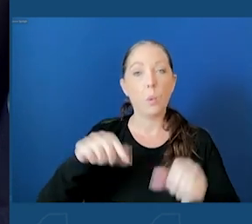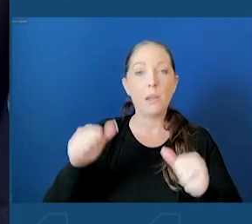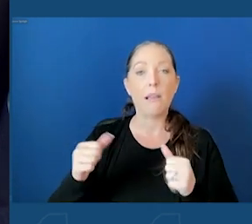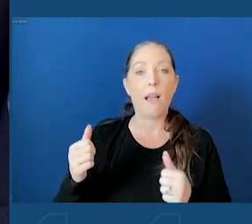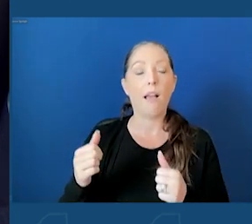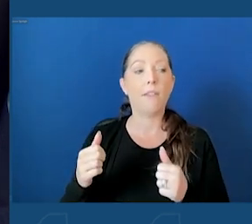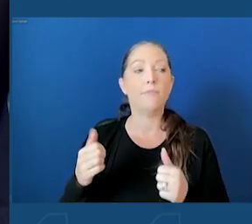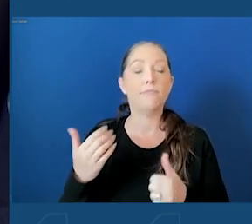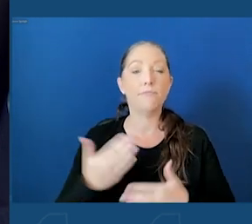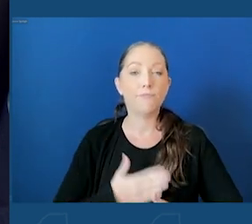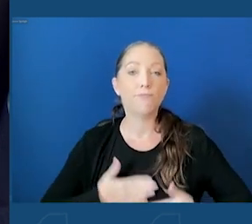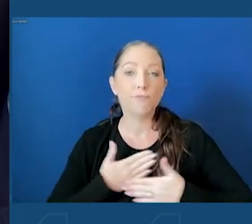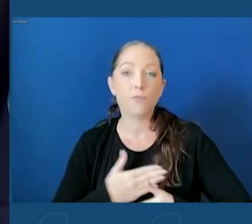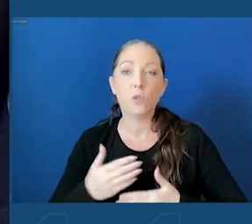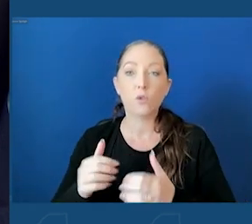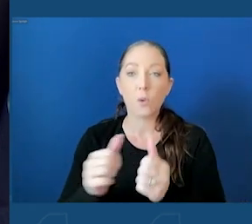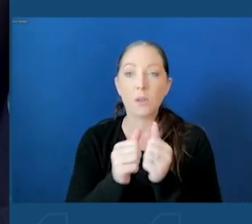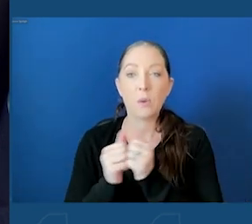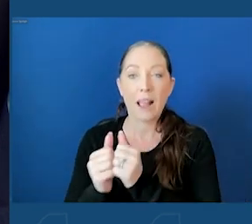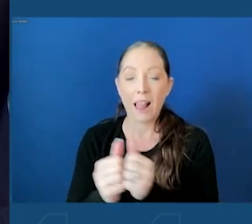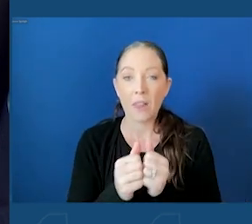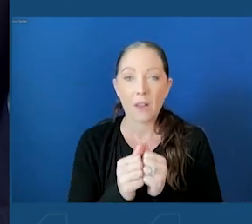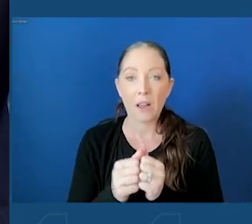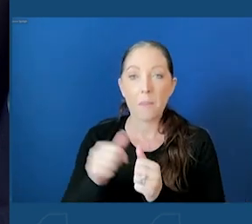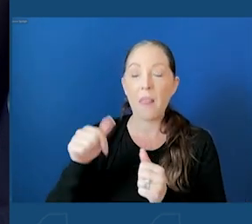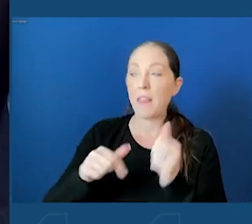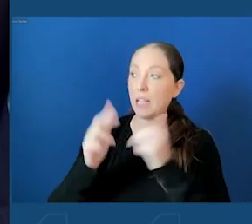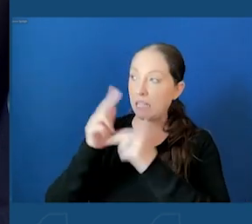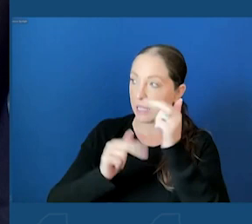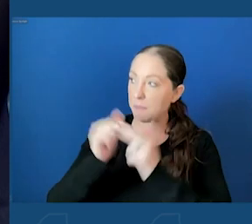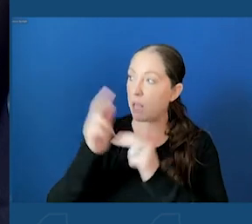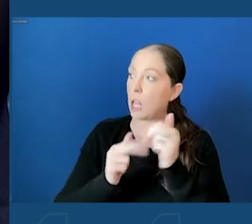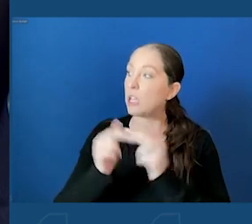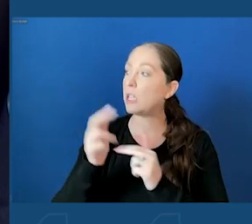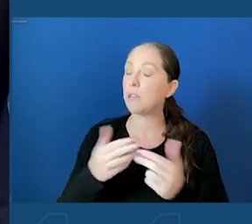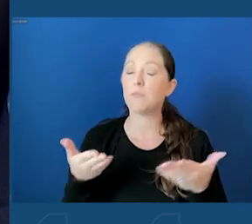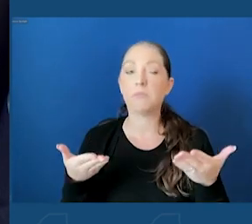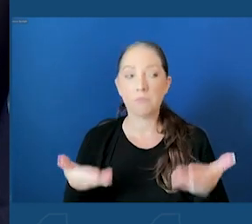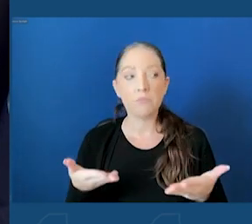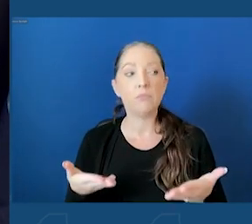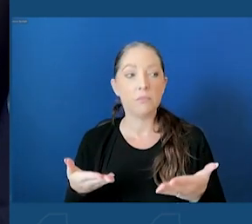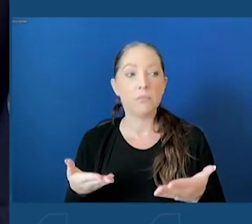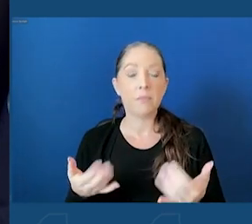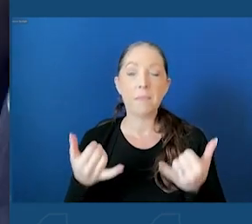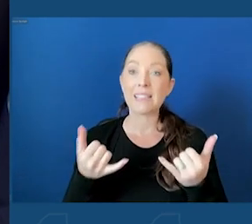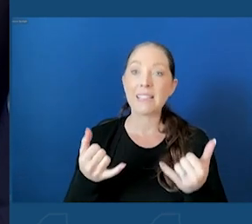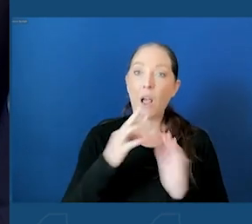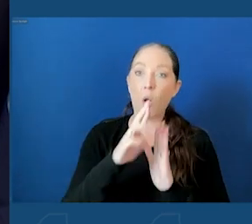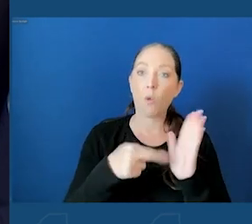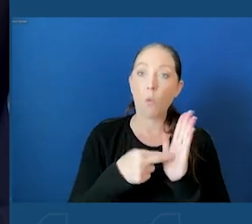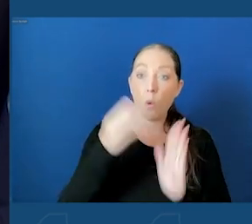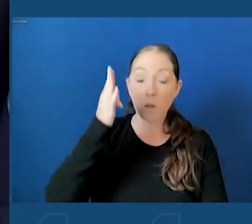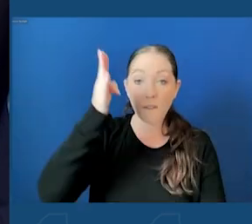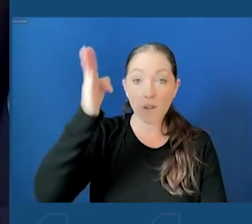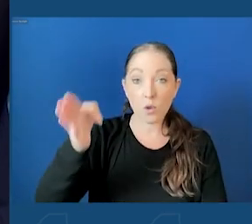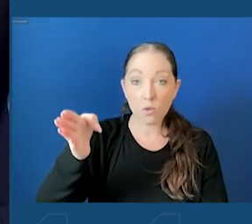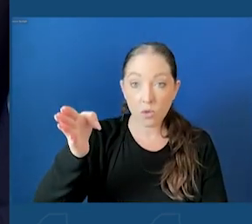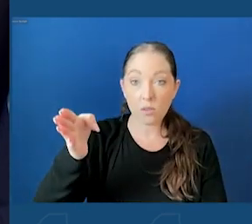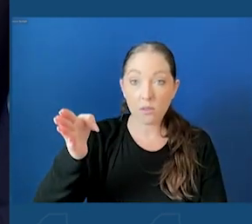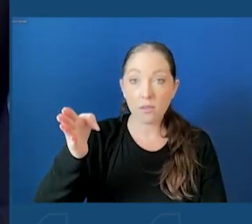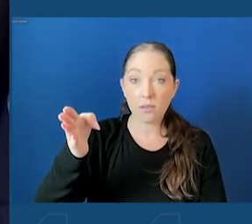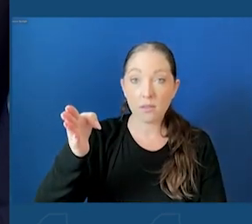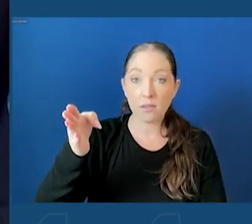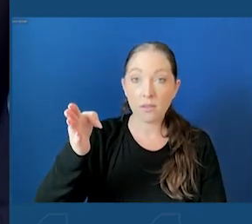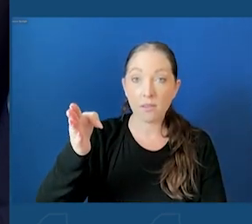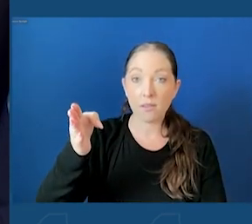But this building is bricks and mortar. We have the same role to play now in the future that those kids were doing